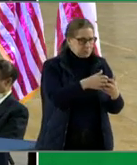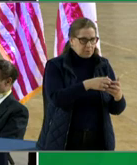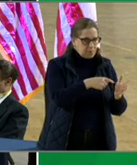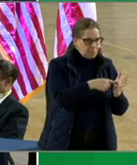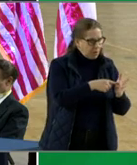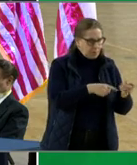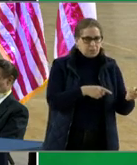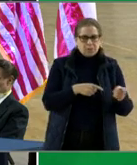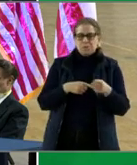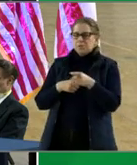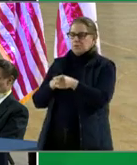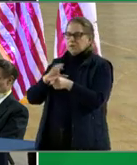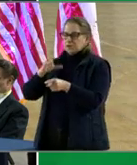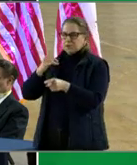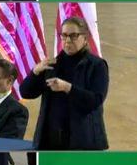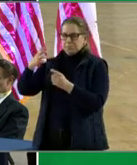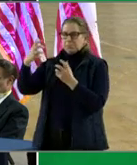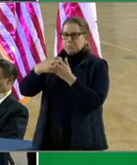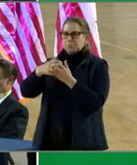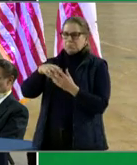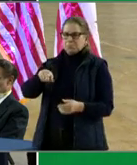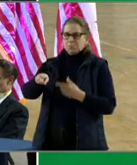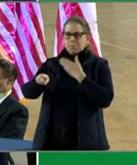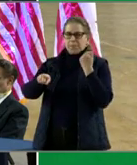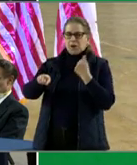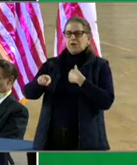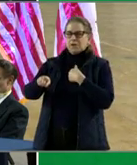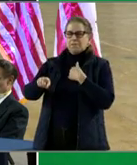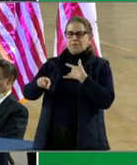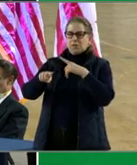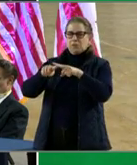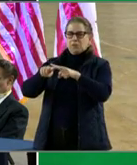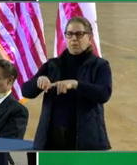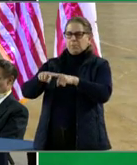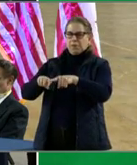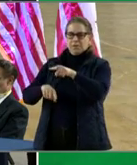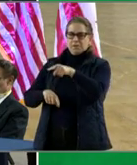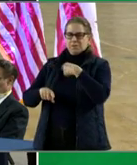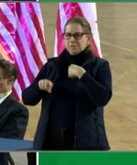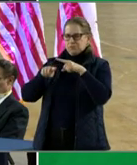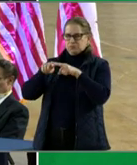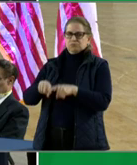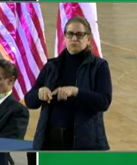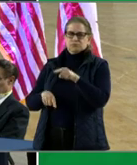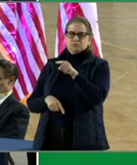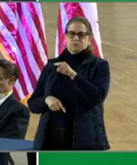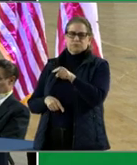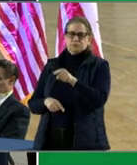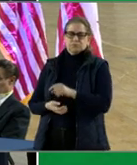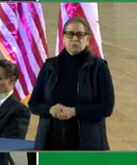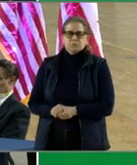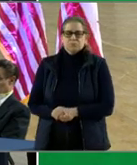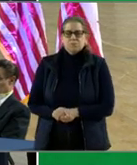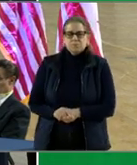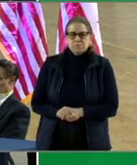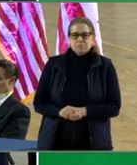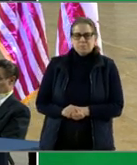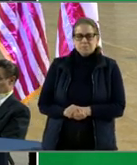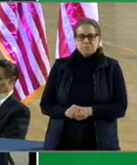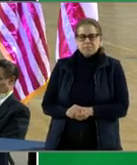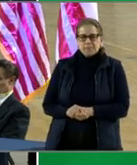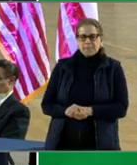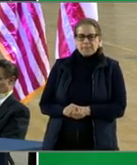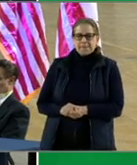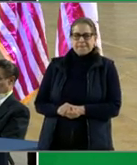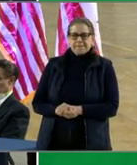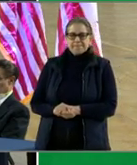for the district. And then Sophie from the Washington Times asks, if the peak isn't until July, what will